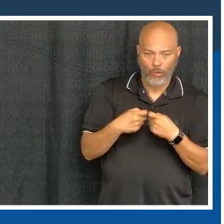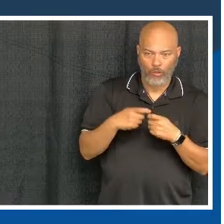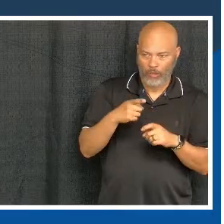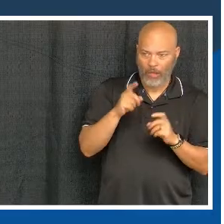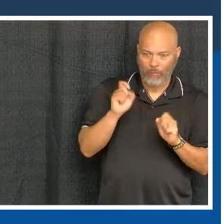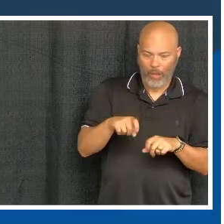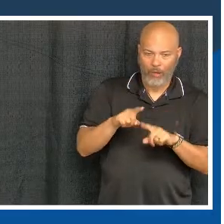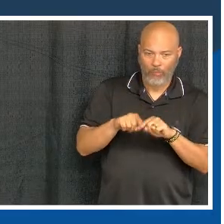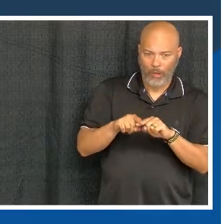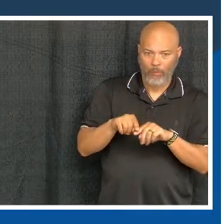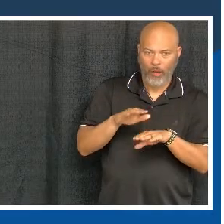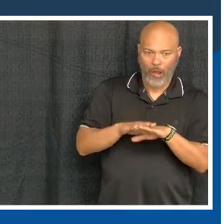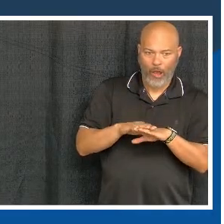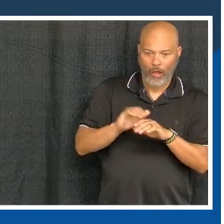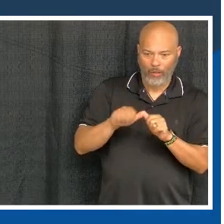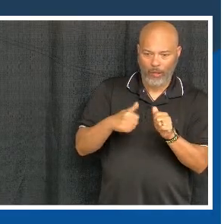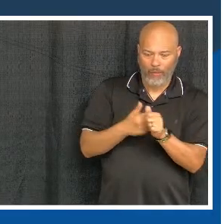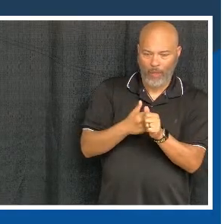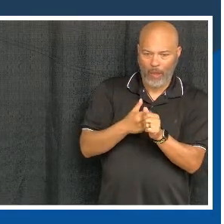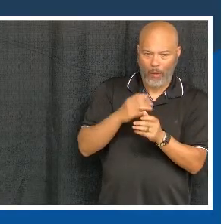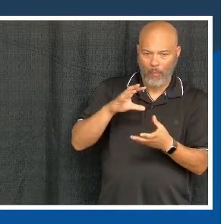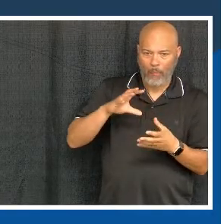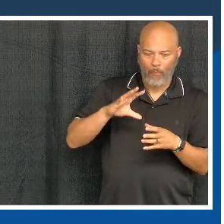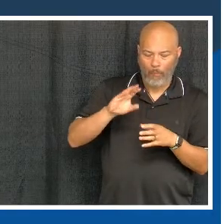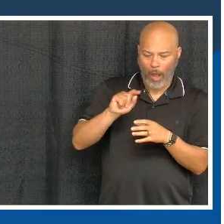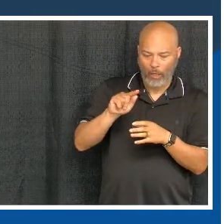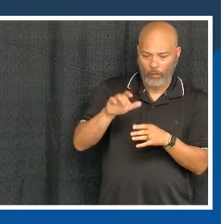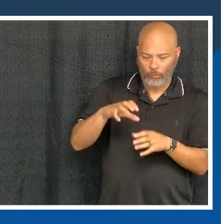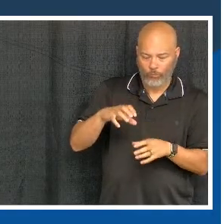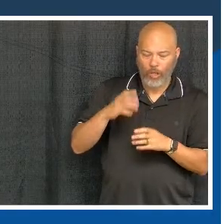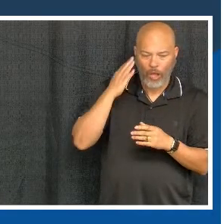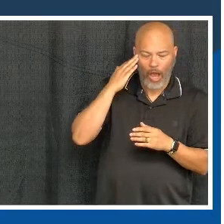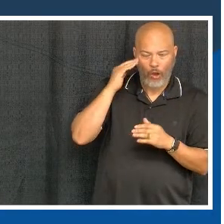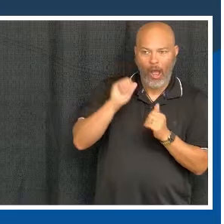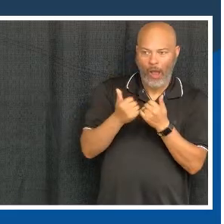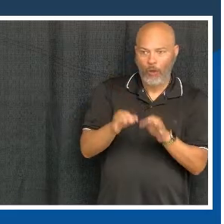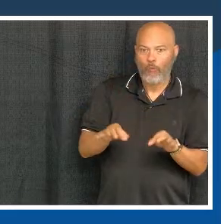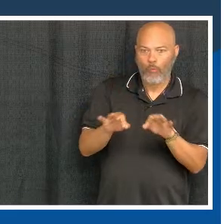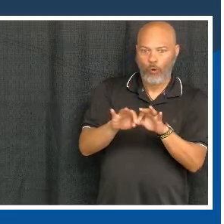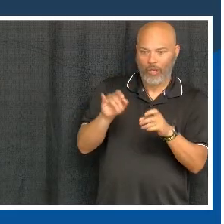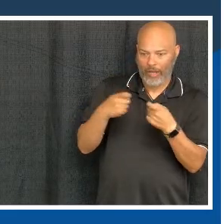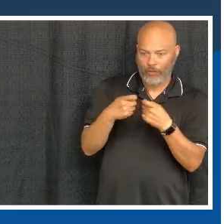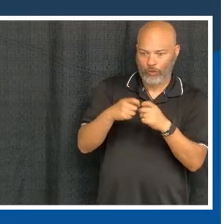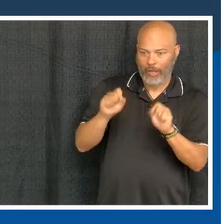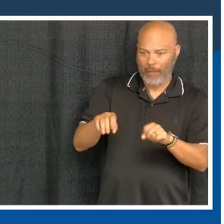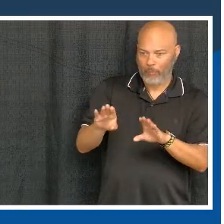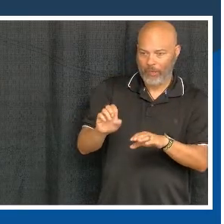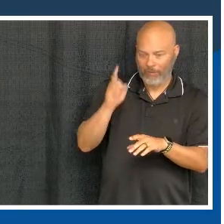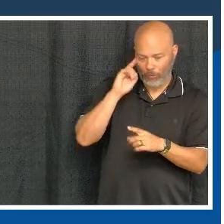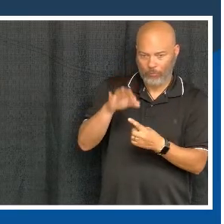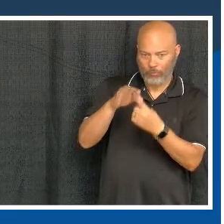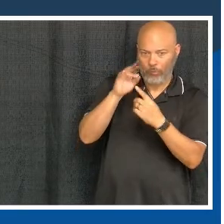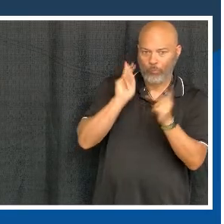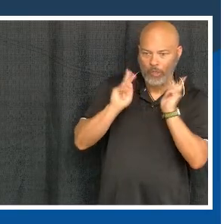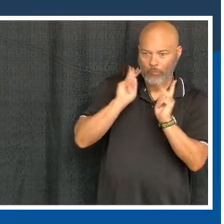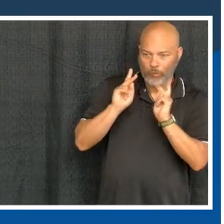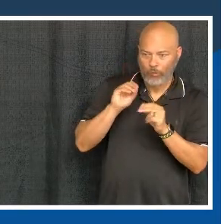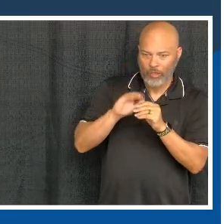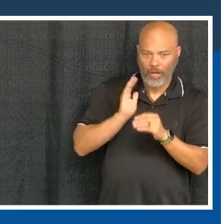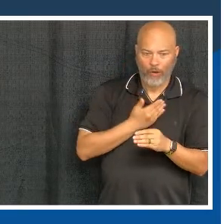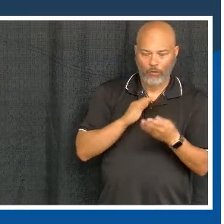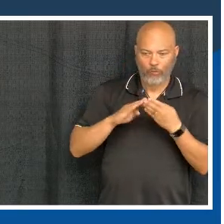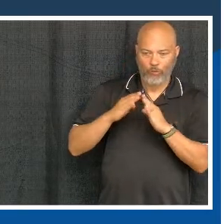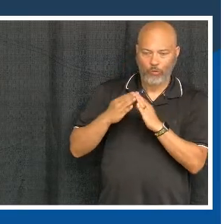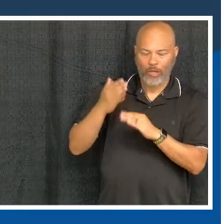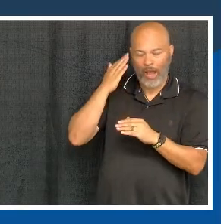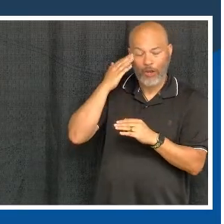be relying upon backup bottles of that. So I know how important that electricity can be to many people in our community. I know